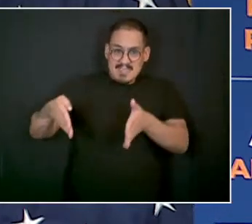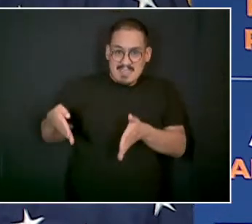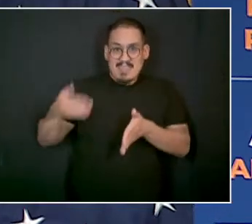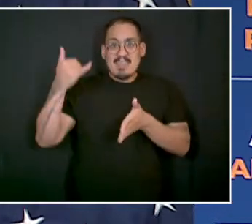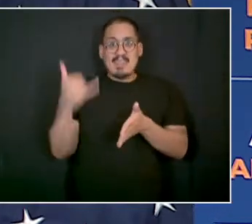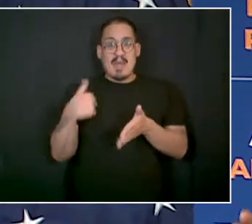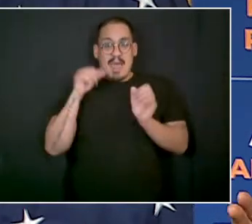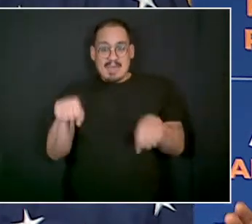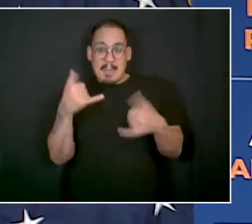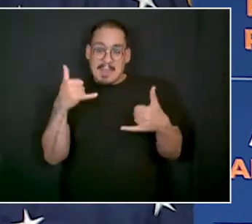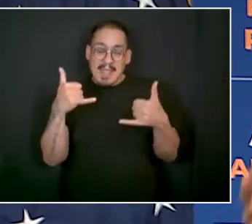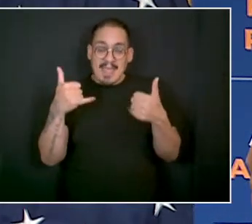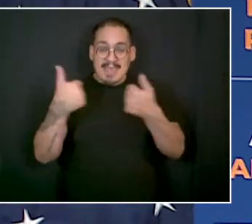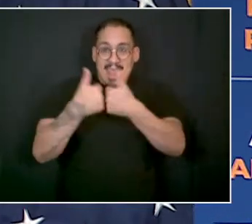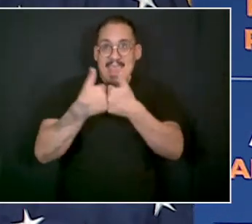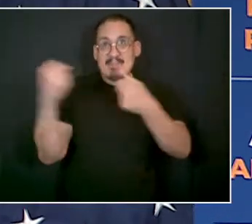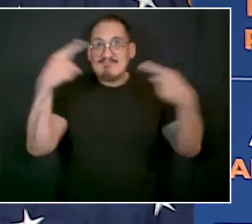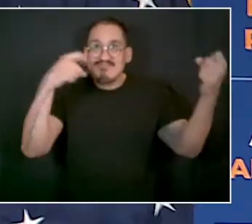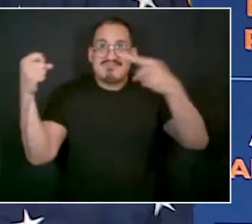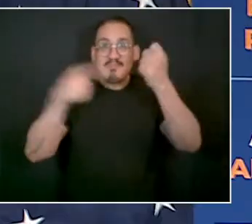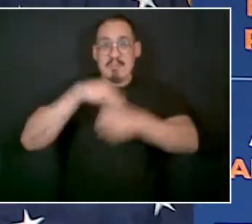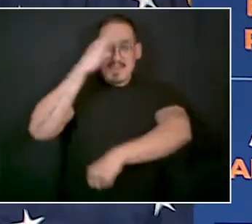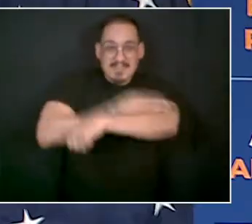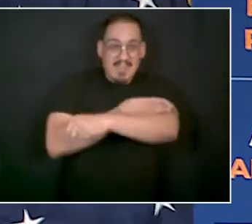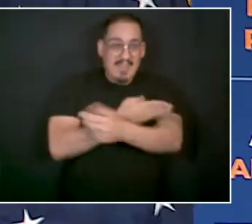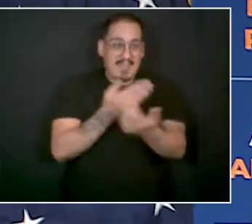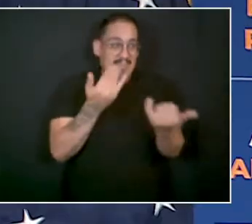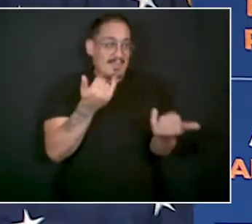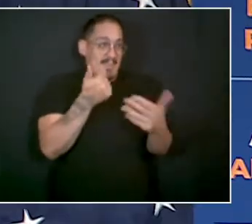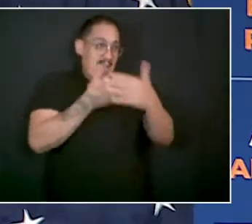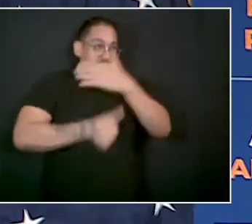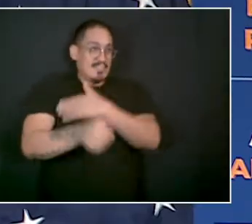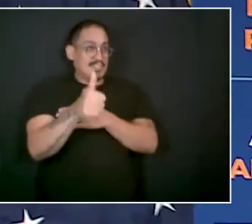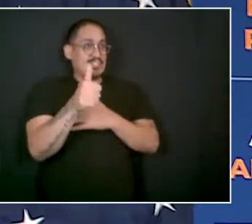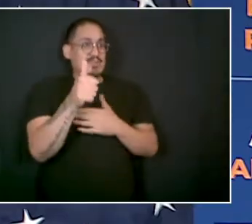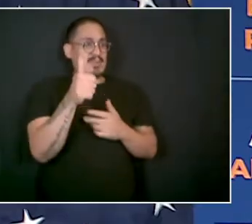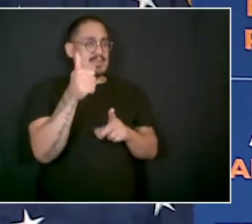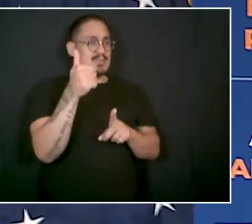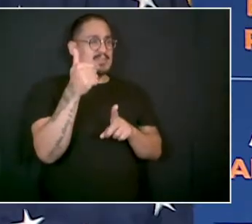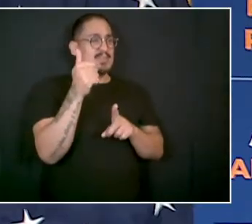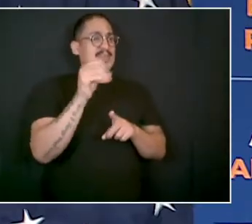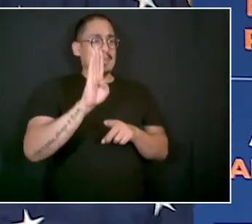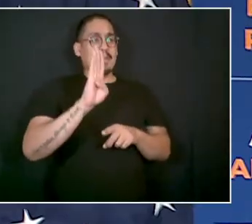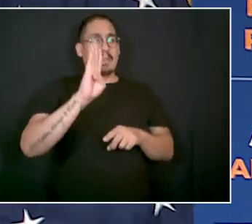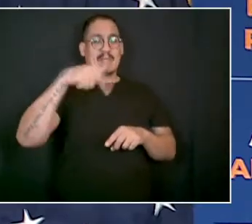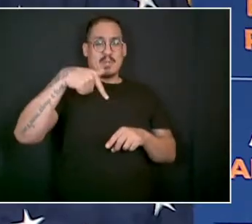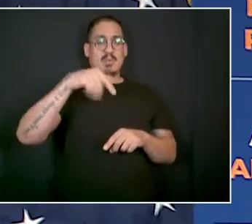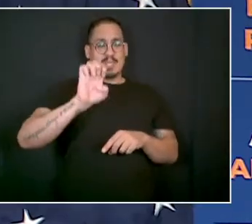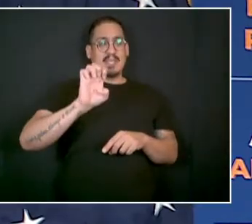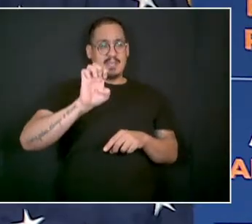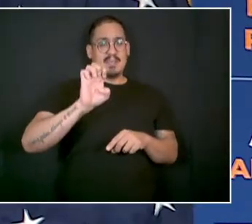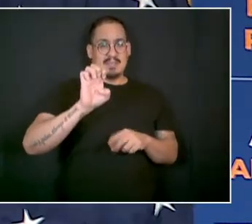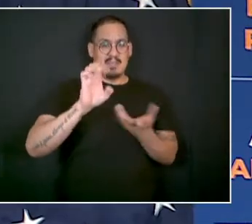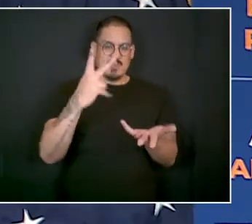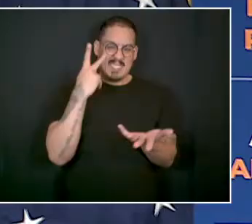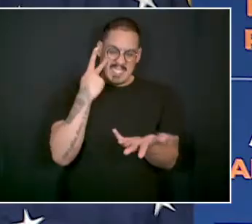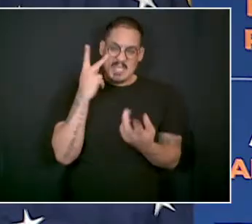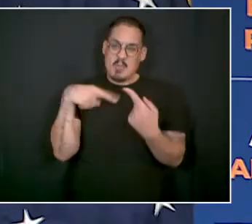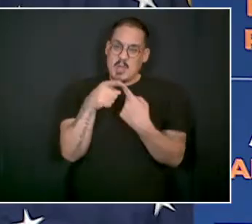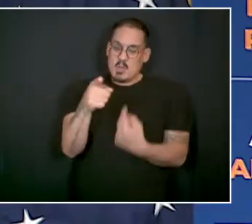catch again with my son under the BQE. When you see how you touch the lives of real